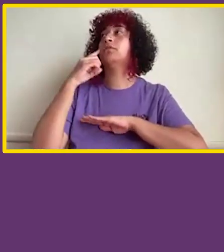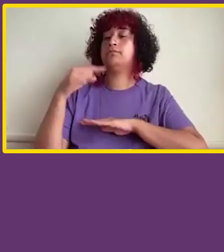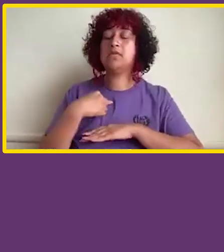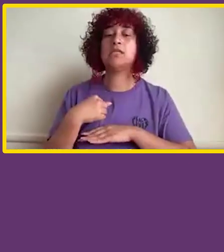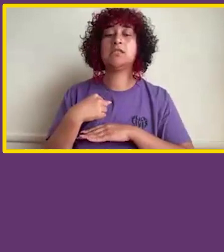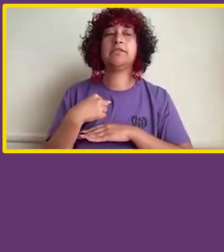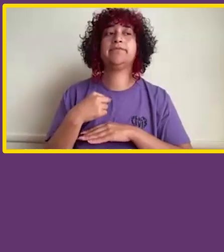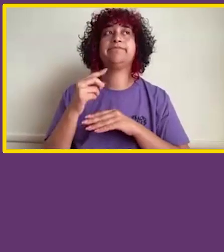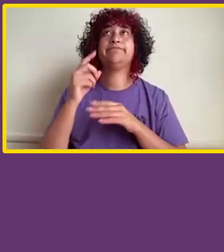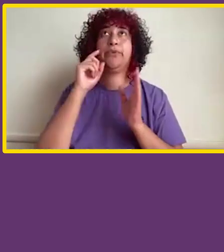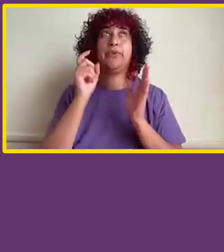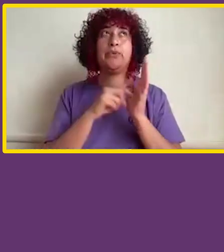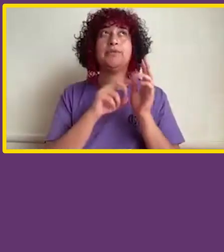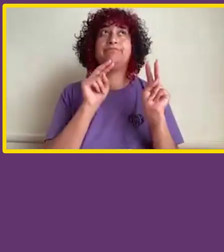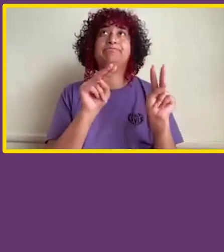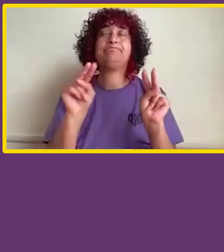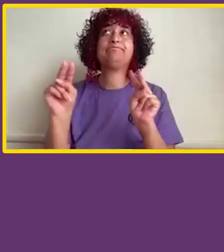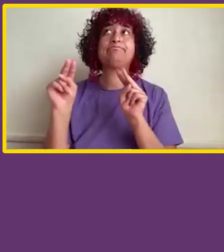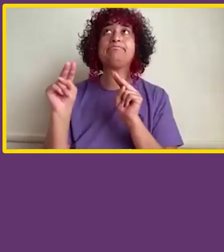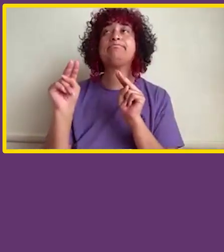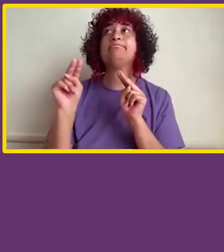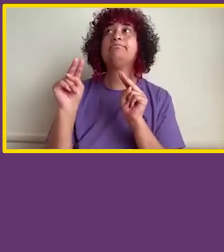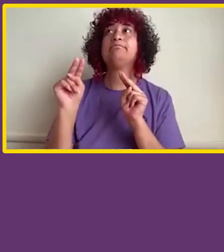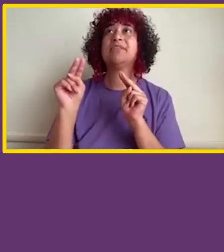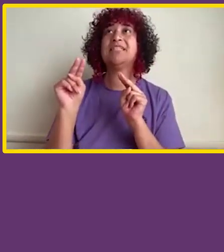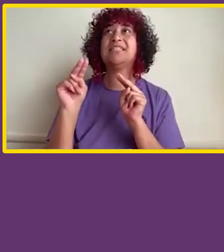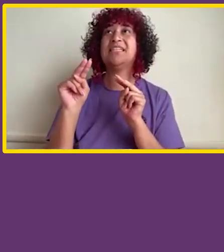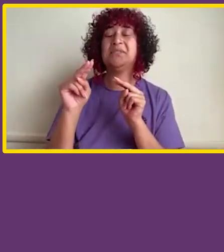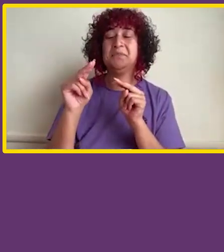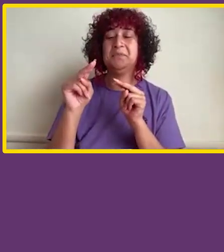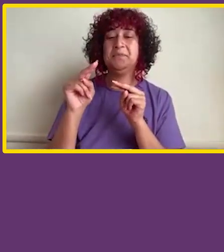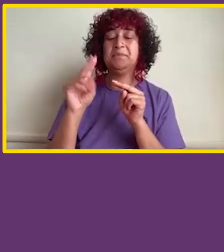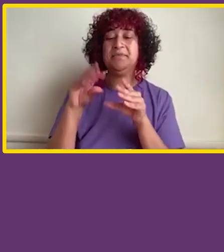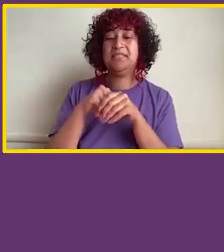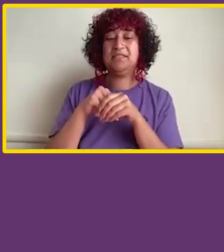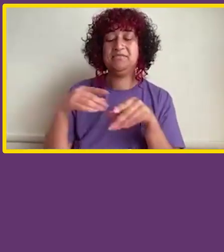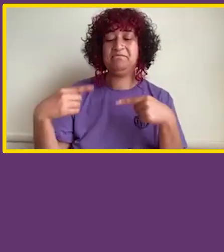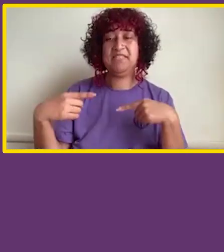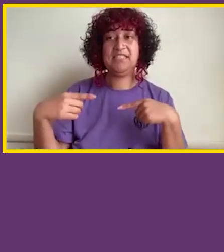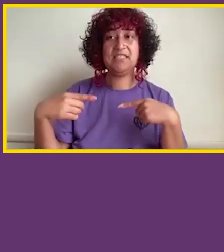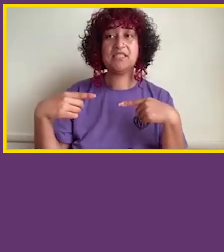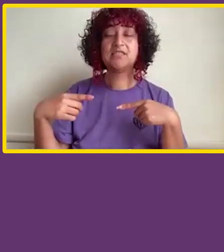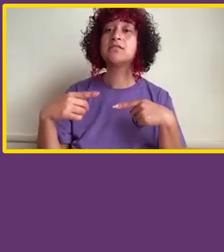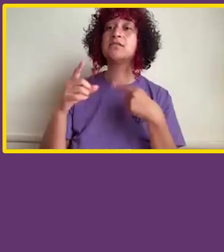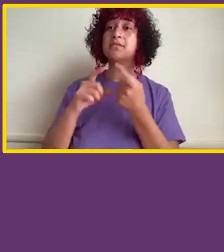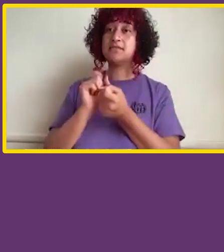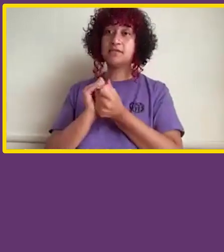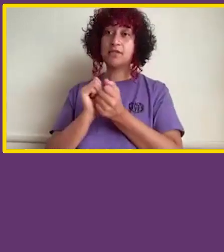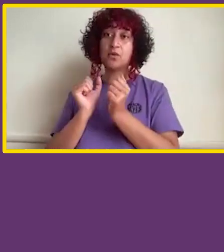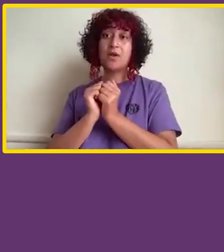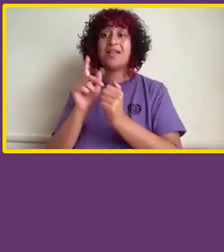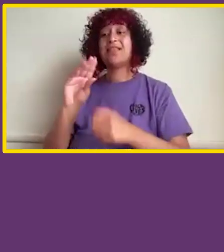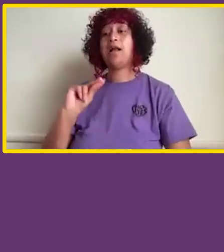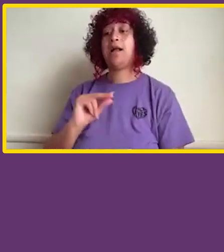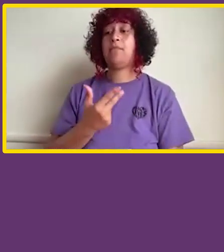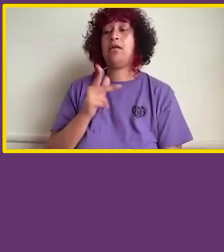has been sort of the infighting that I have seen, especially around Kamala